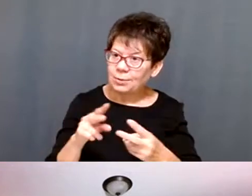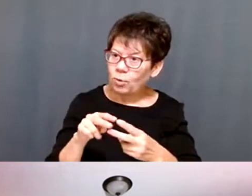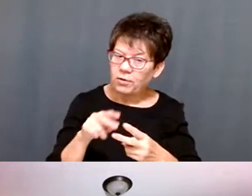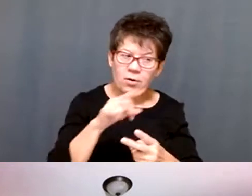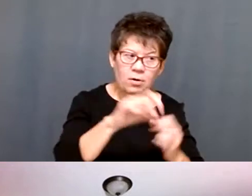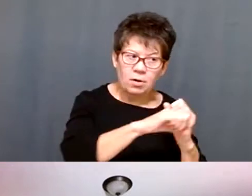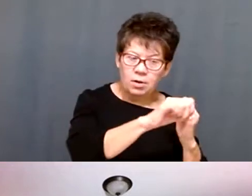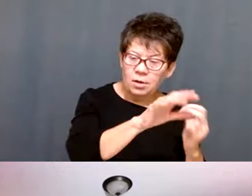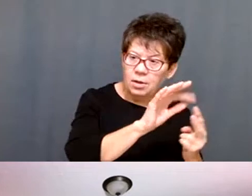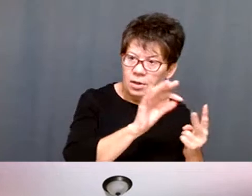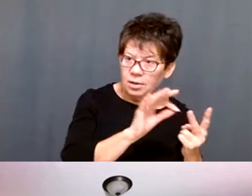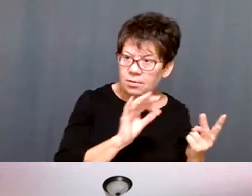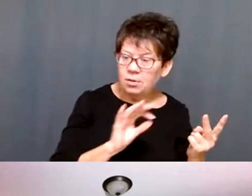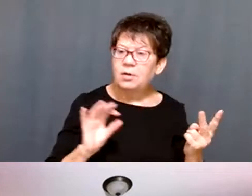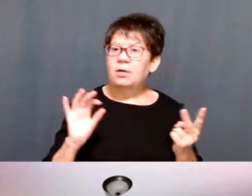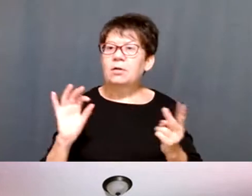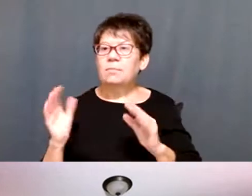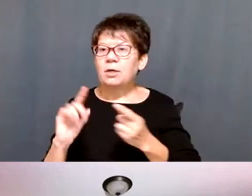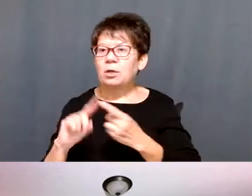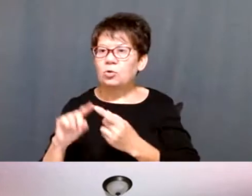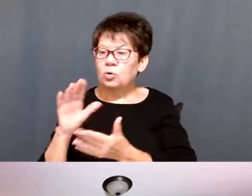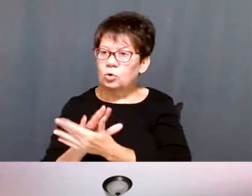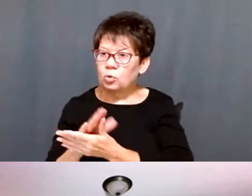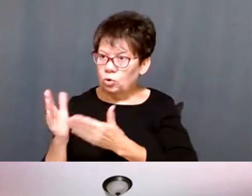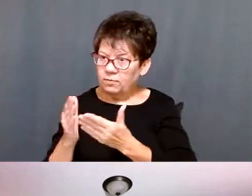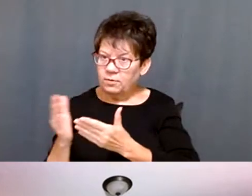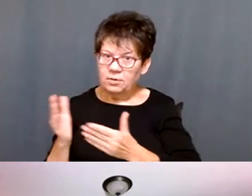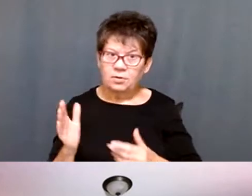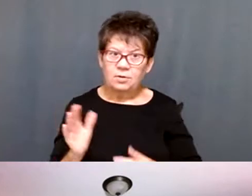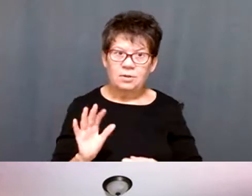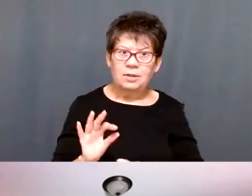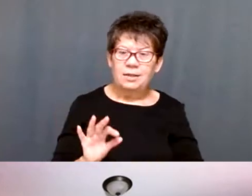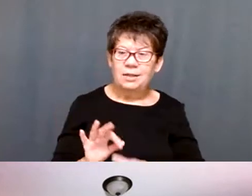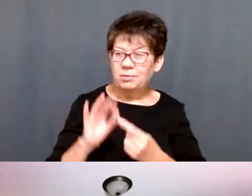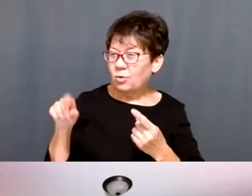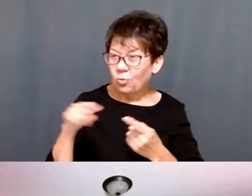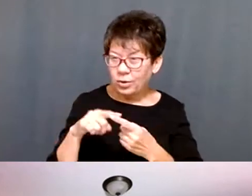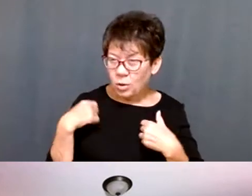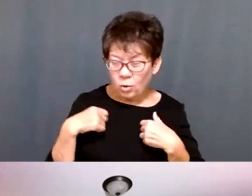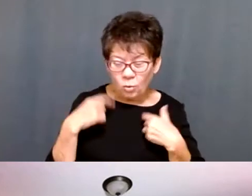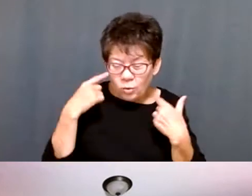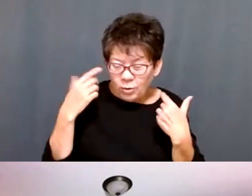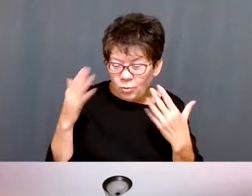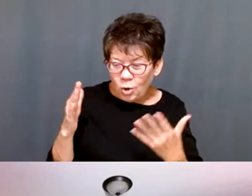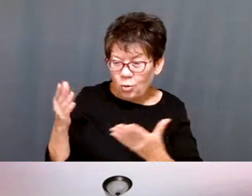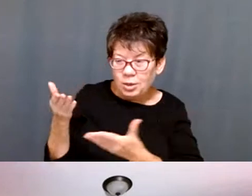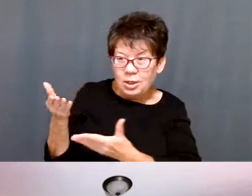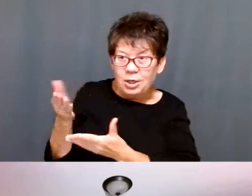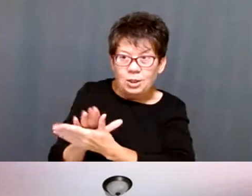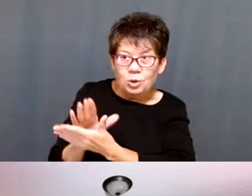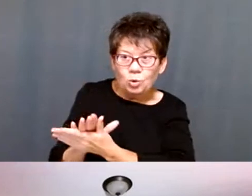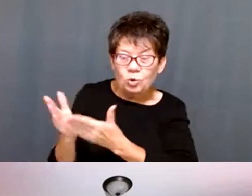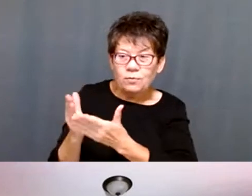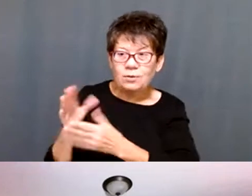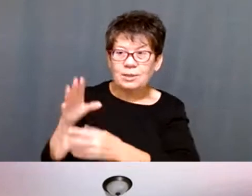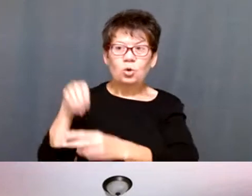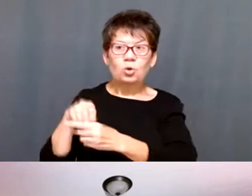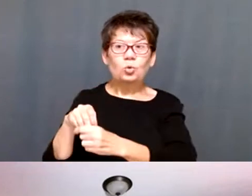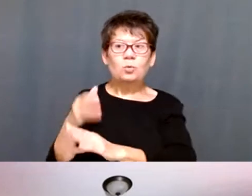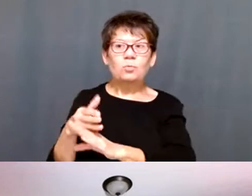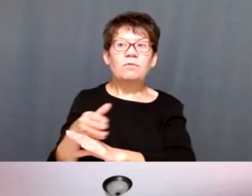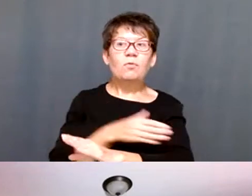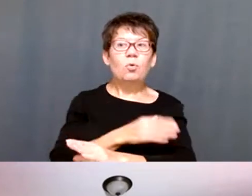versus going for the school district services, especially when we don't even know what the school district services might entail prior to making